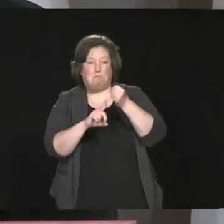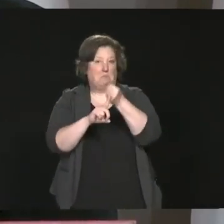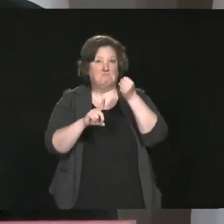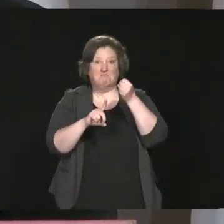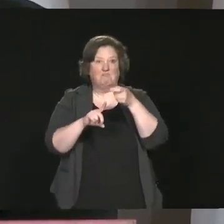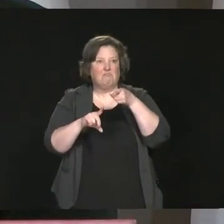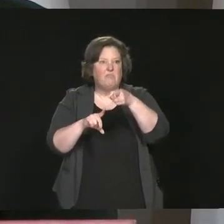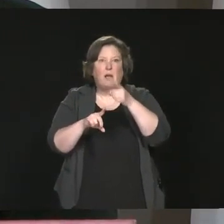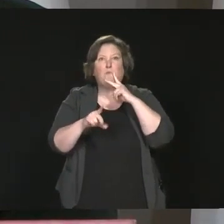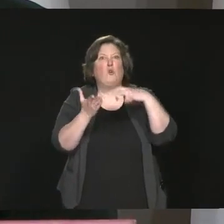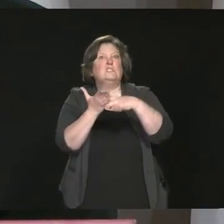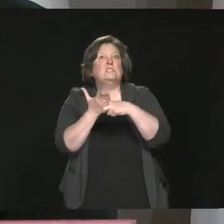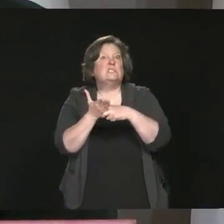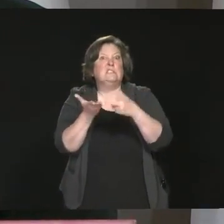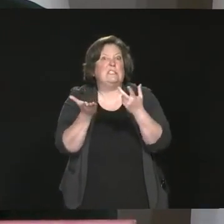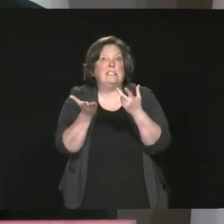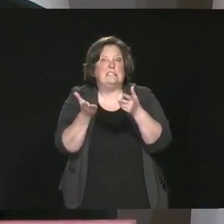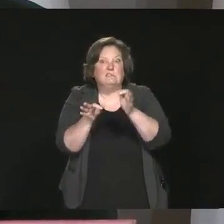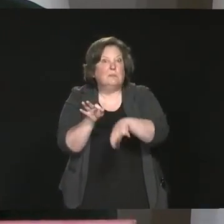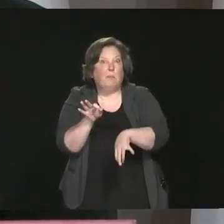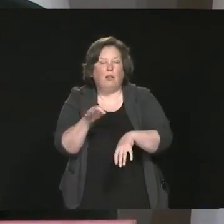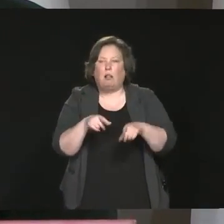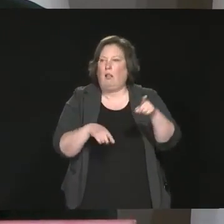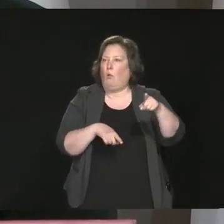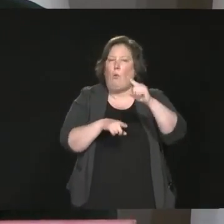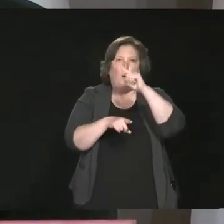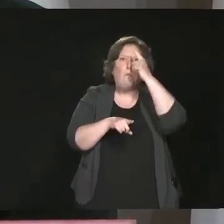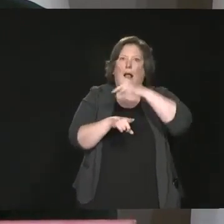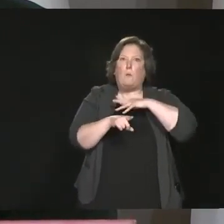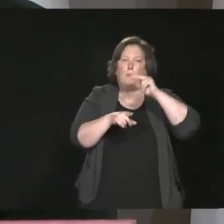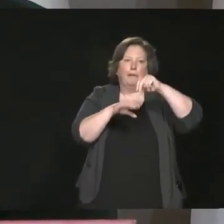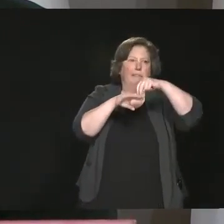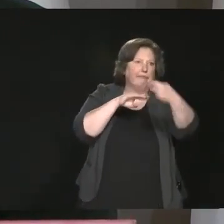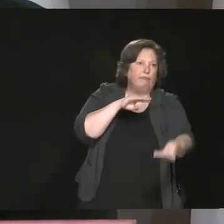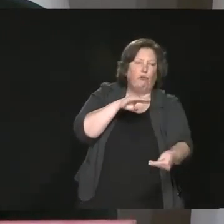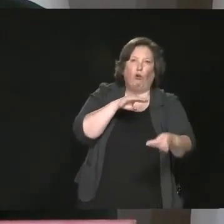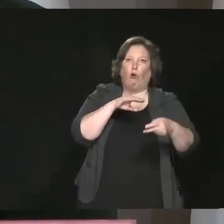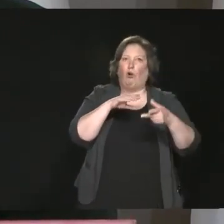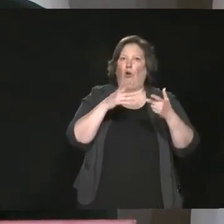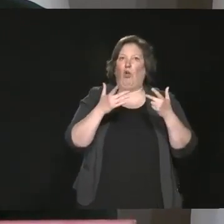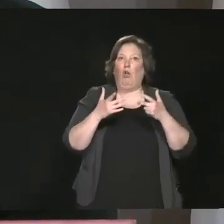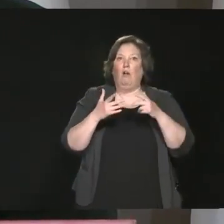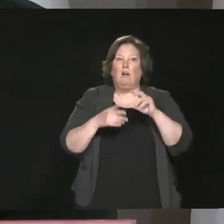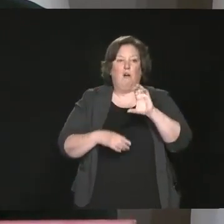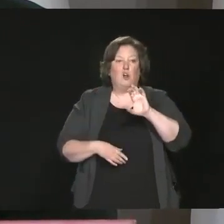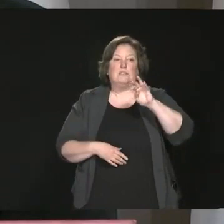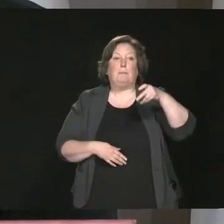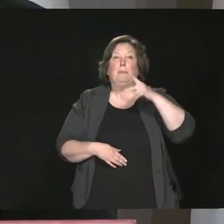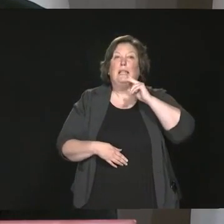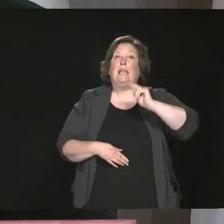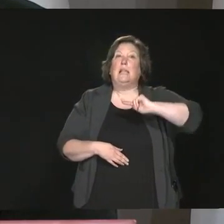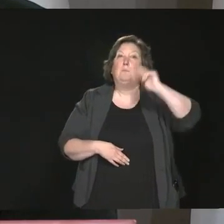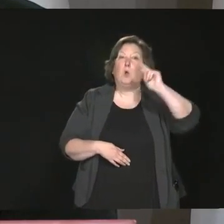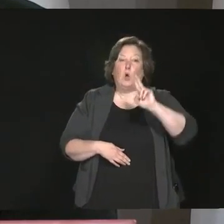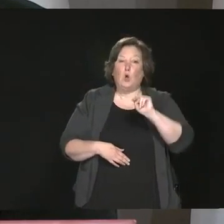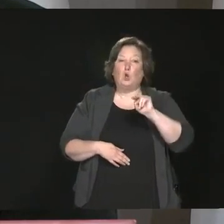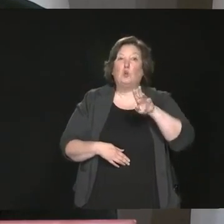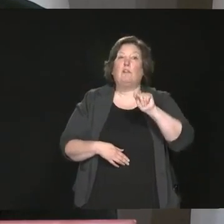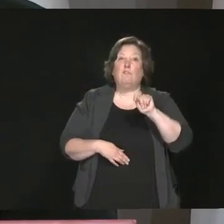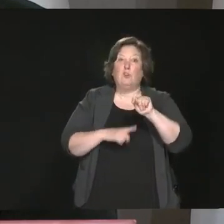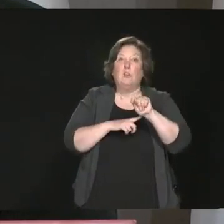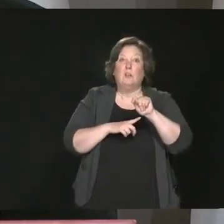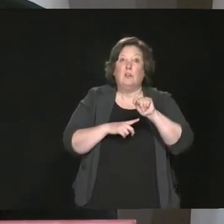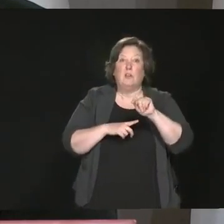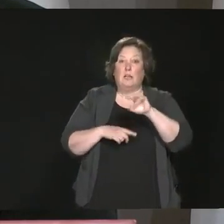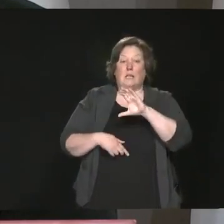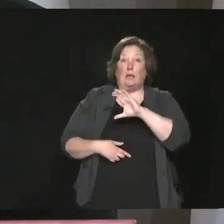in Toronto. The RCMP in Nunavut hit an Indigenous man with his car. We could go on. Why do you think that these issues that police